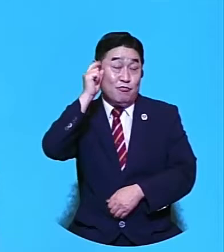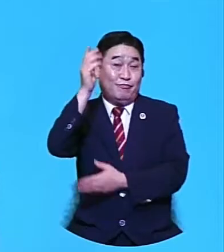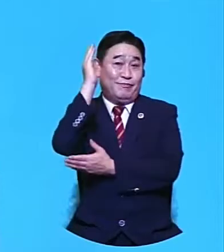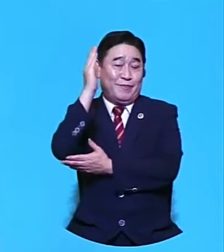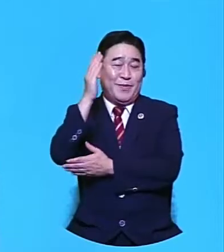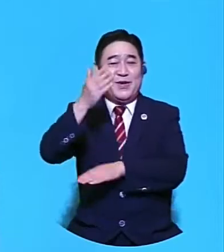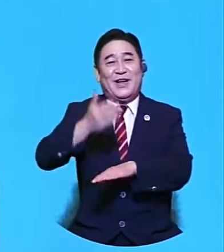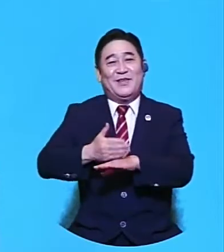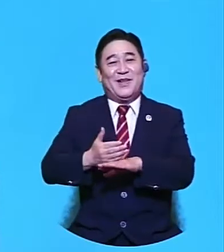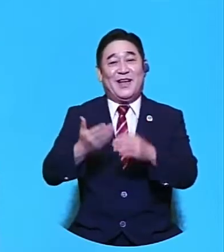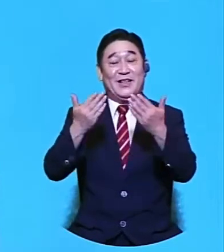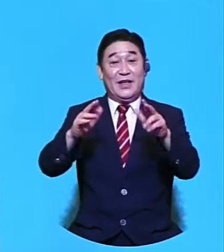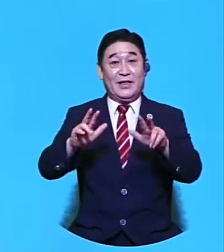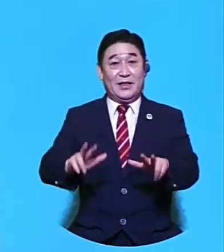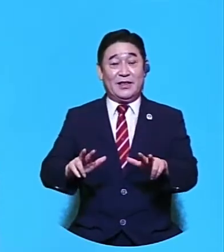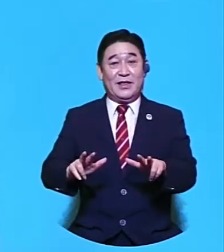from,